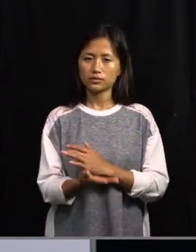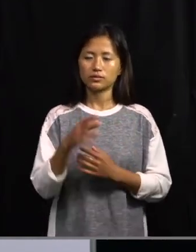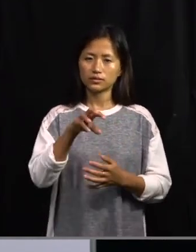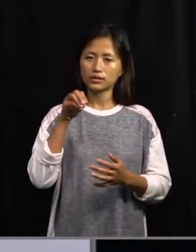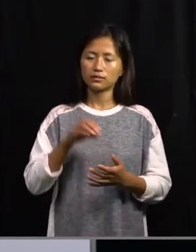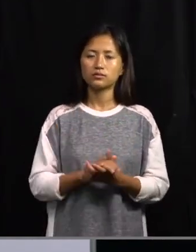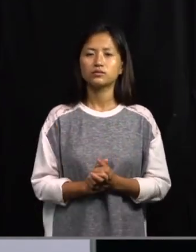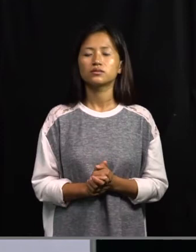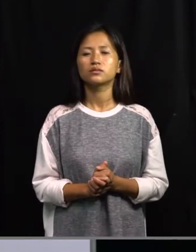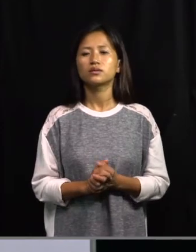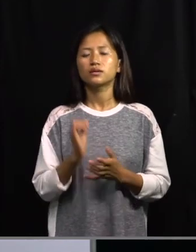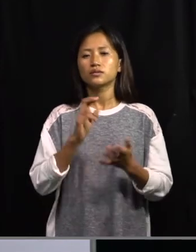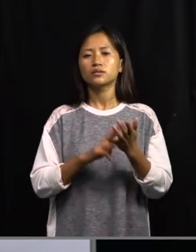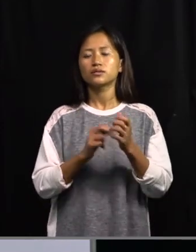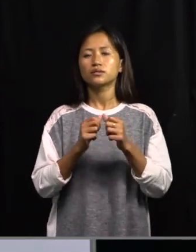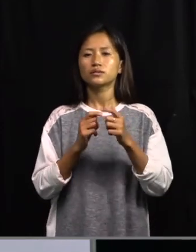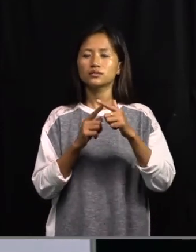not. Initially, you know,